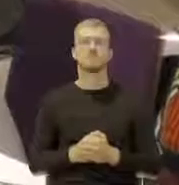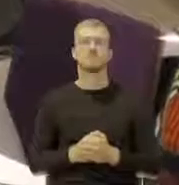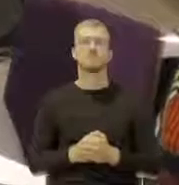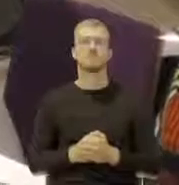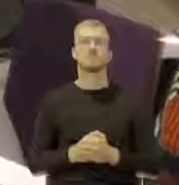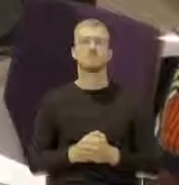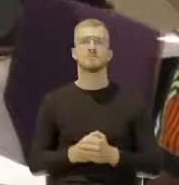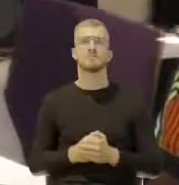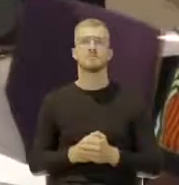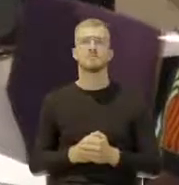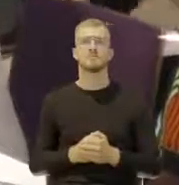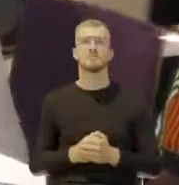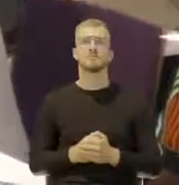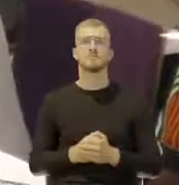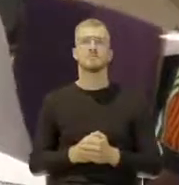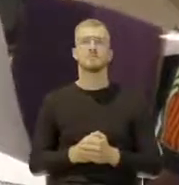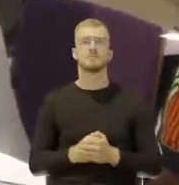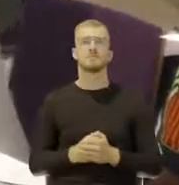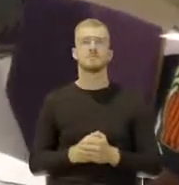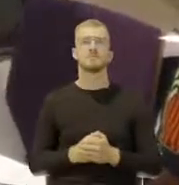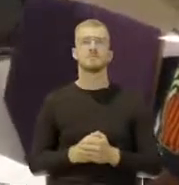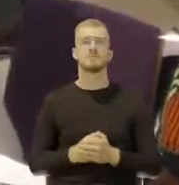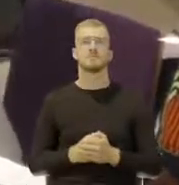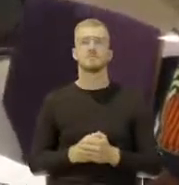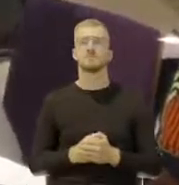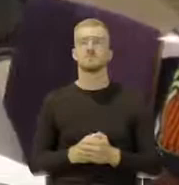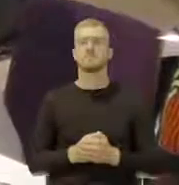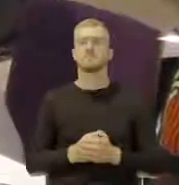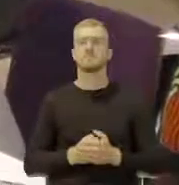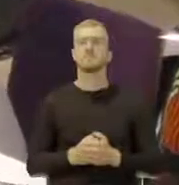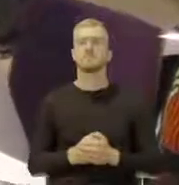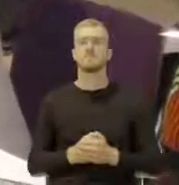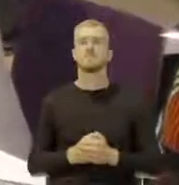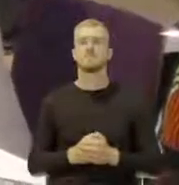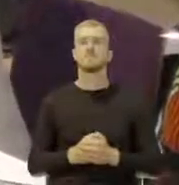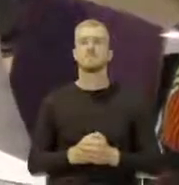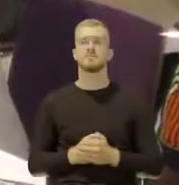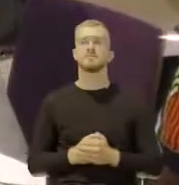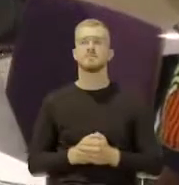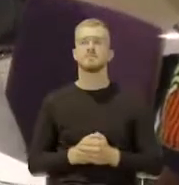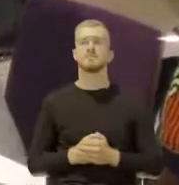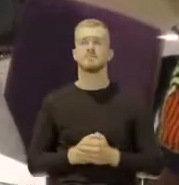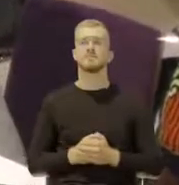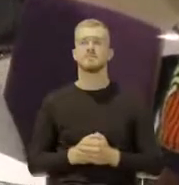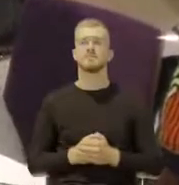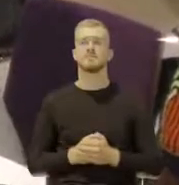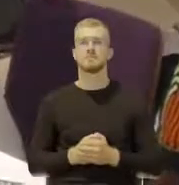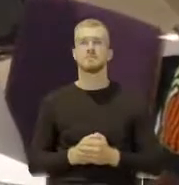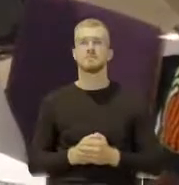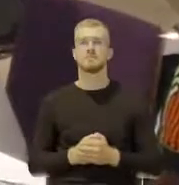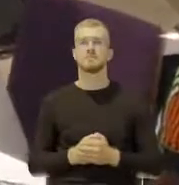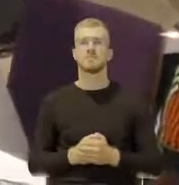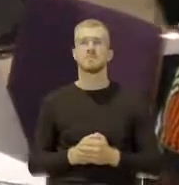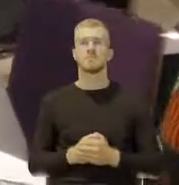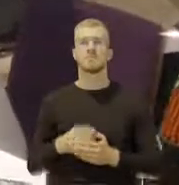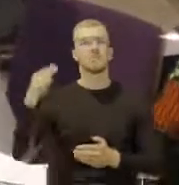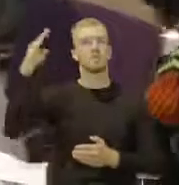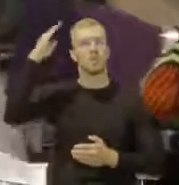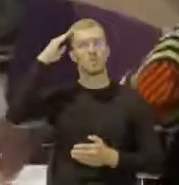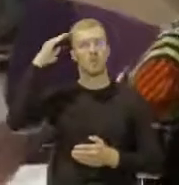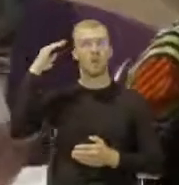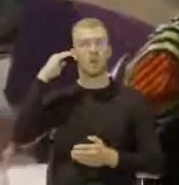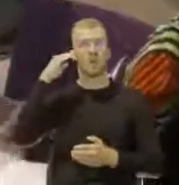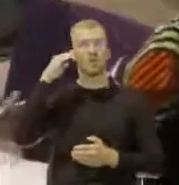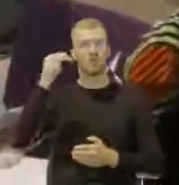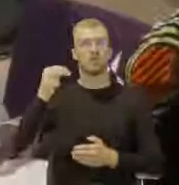to South Korea, Daejeon Metropolitan City. We've got Ambassador Hoon Jong-yong with us.